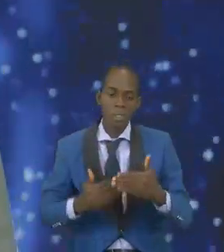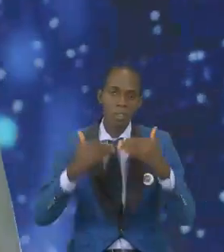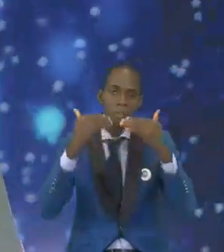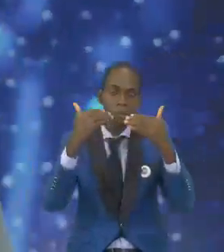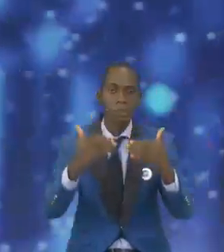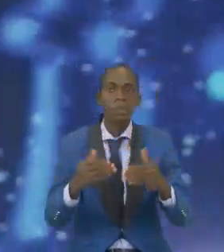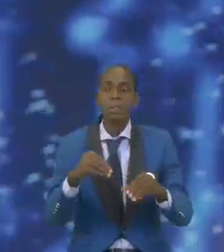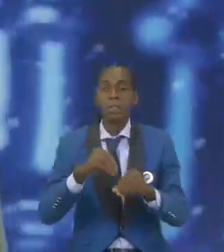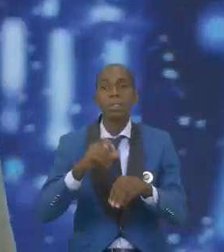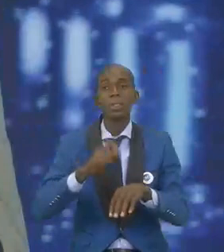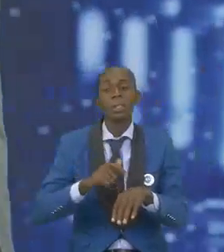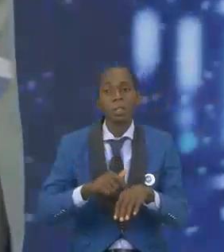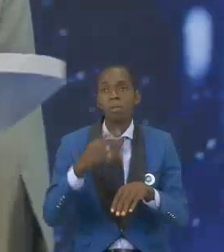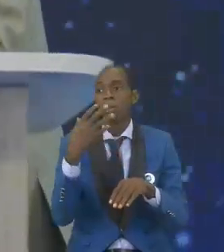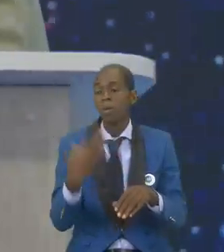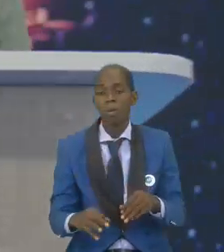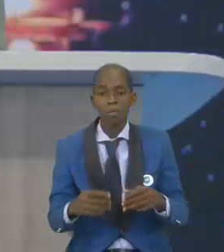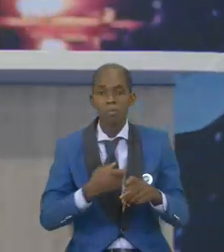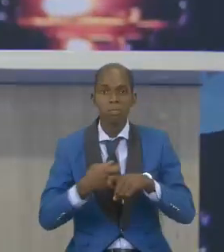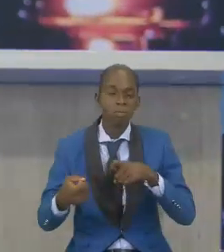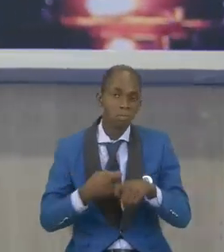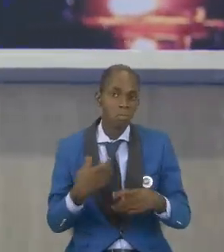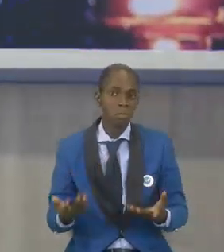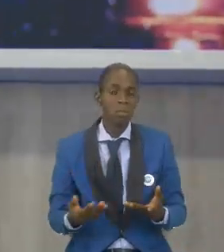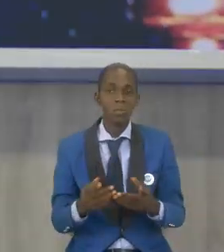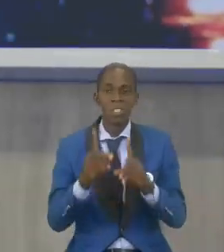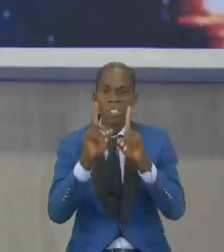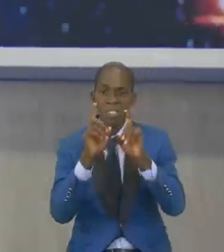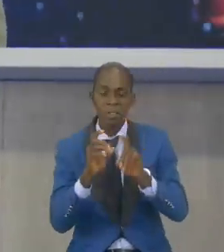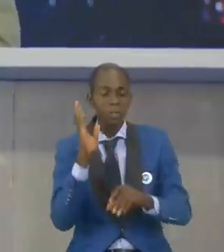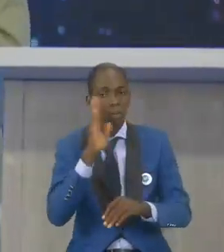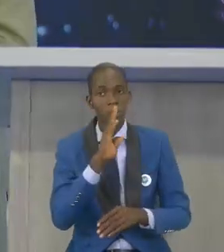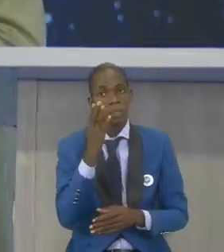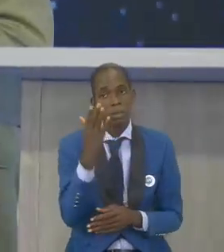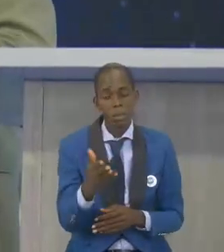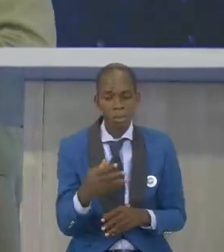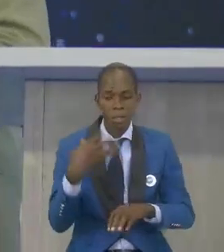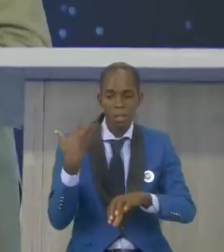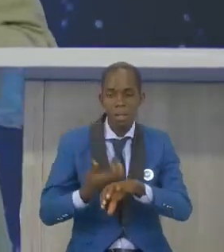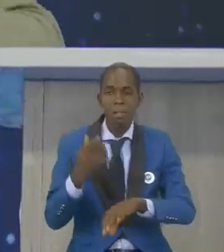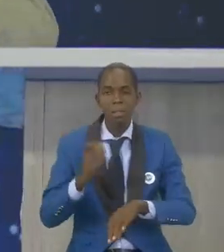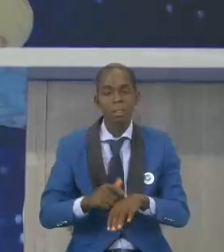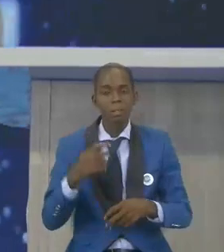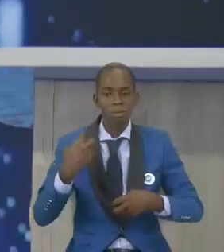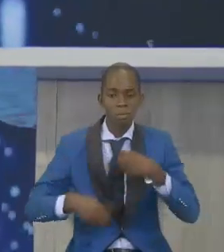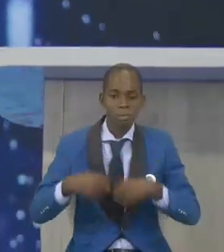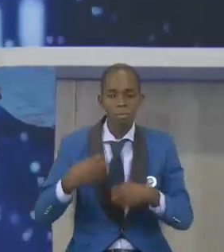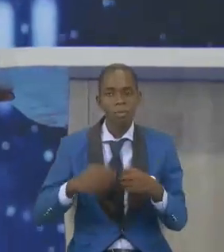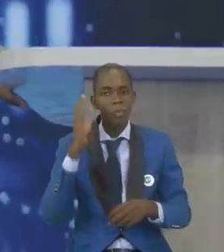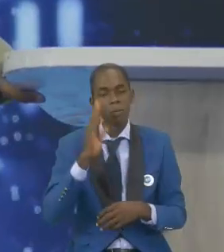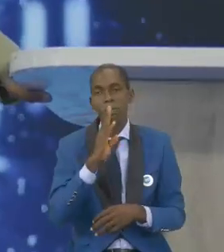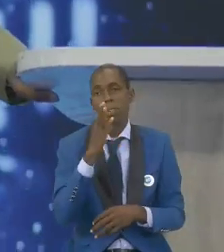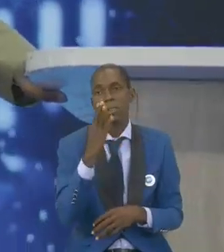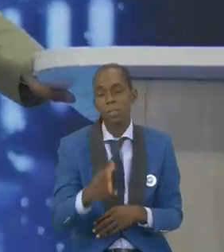will be there. Difficulties and challenges will be there. Opposition will be there. And the reason